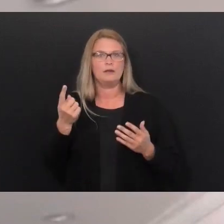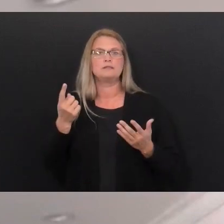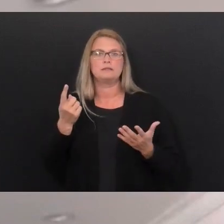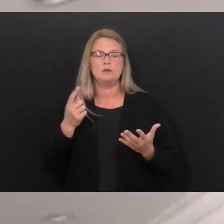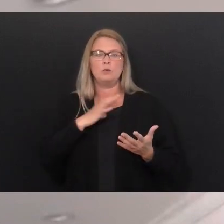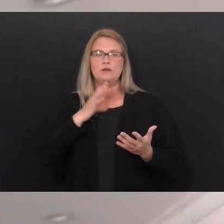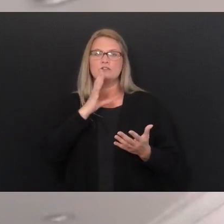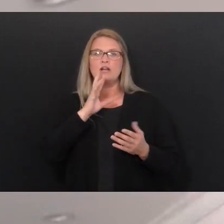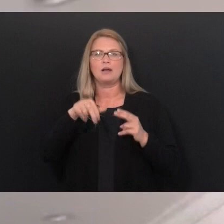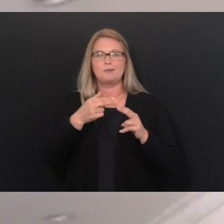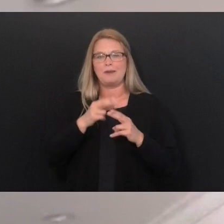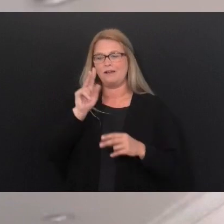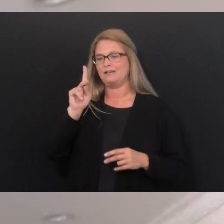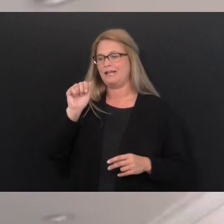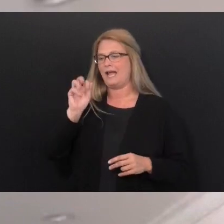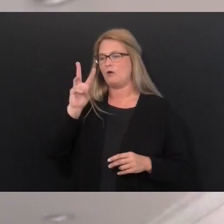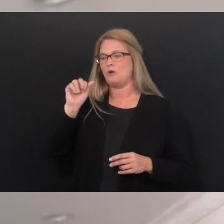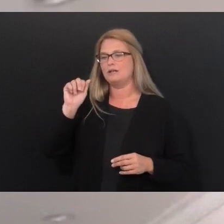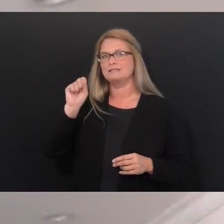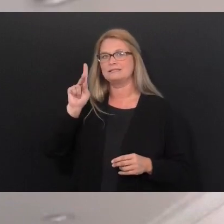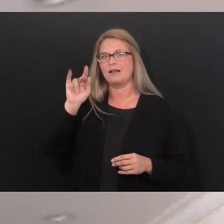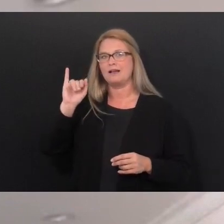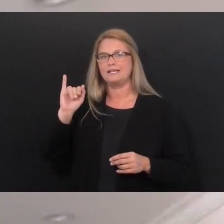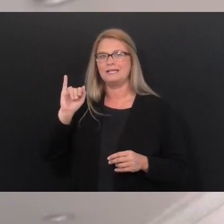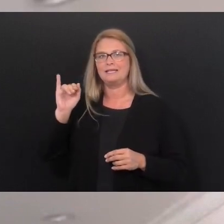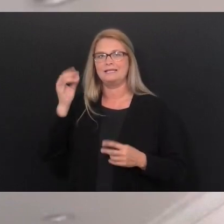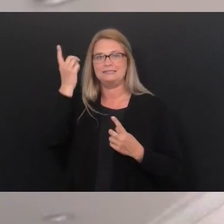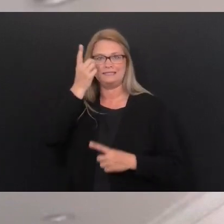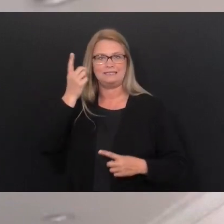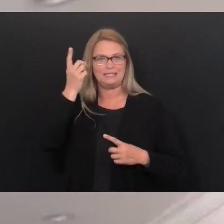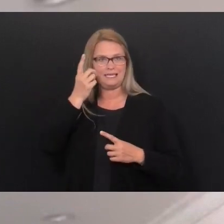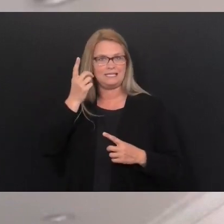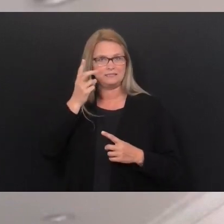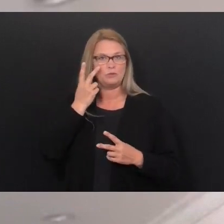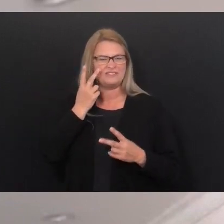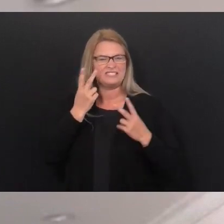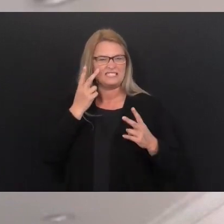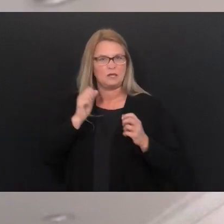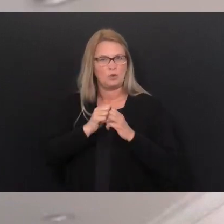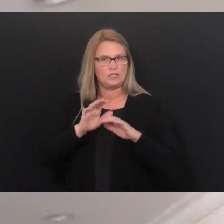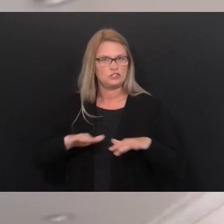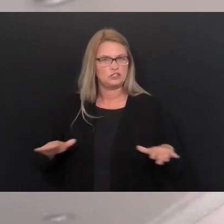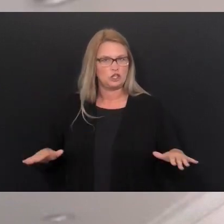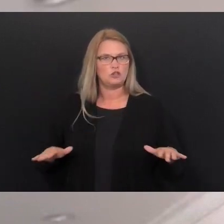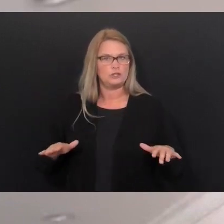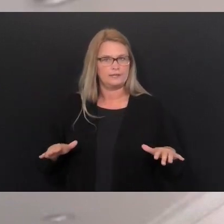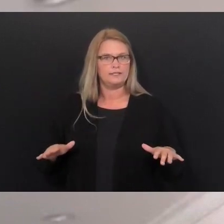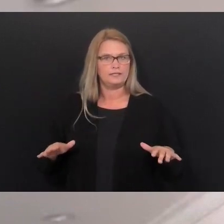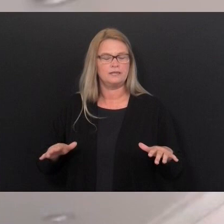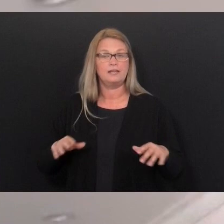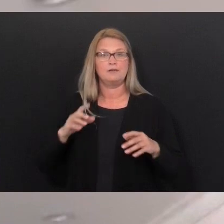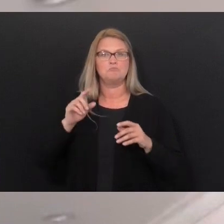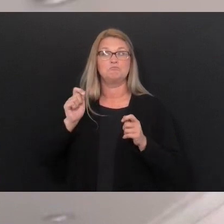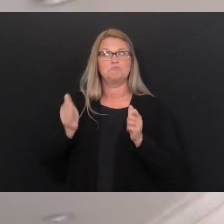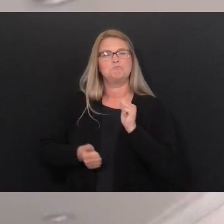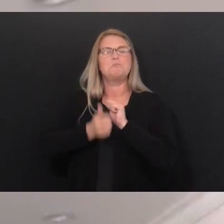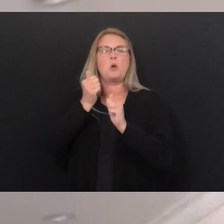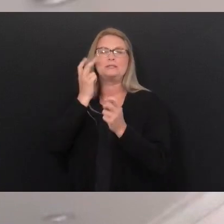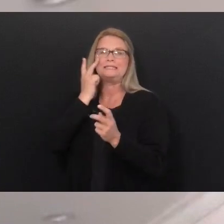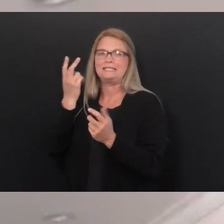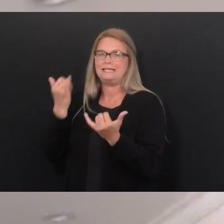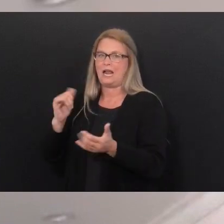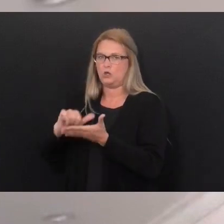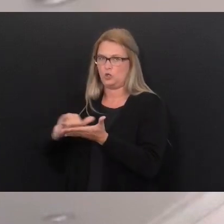this Kawasaki's, this inflammatory disease that's seen primarily so far in New York City, but it's